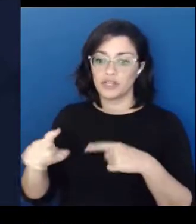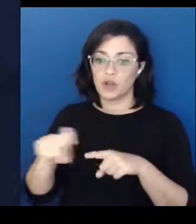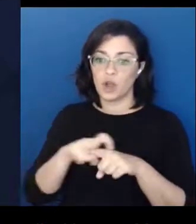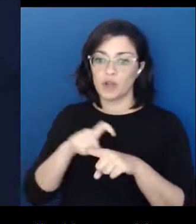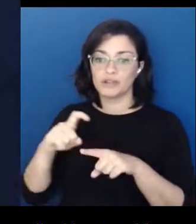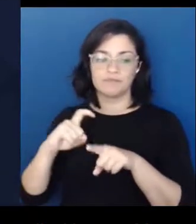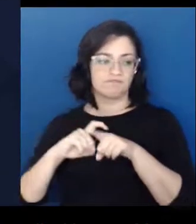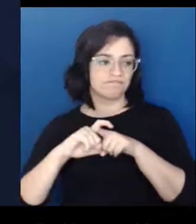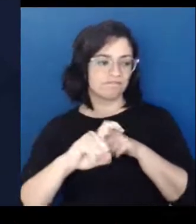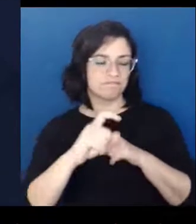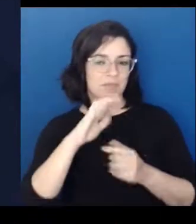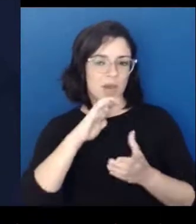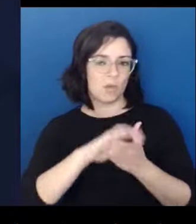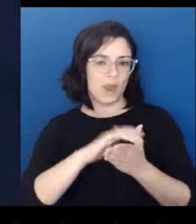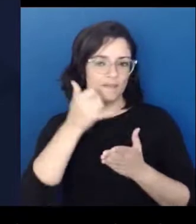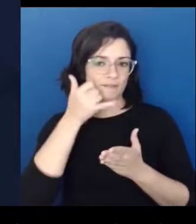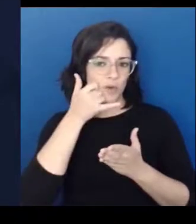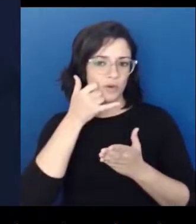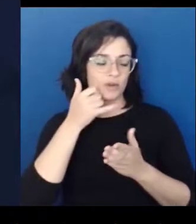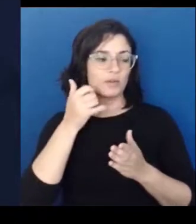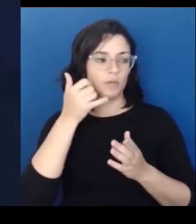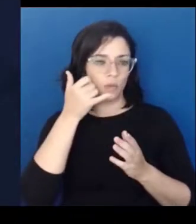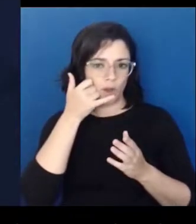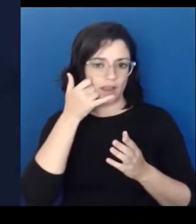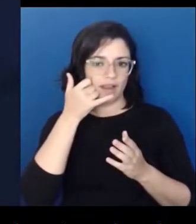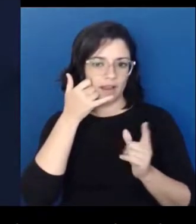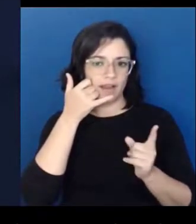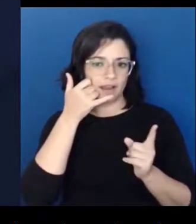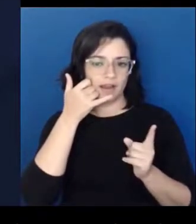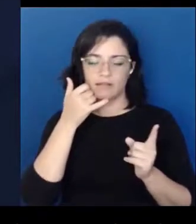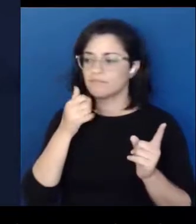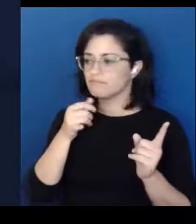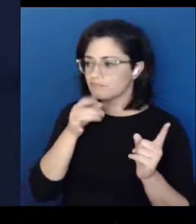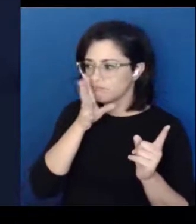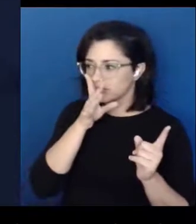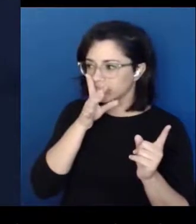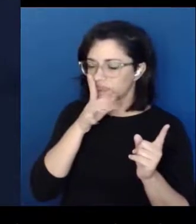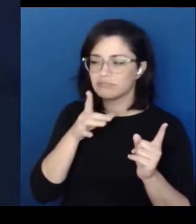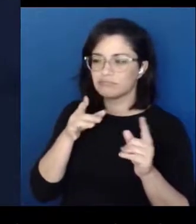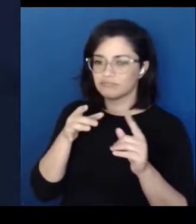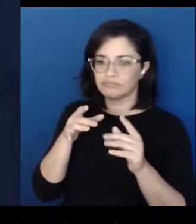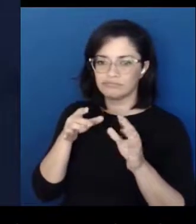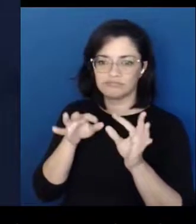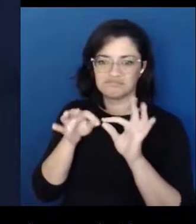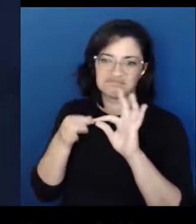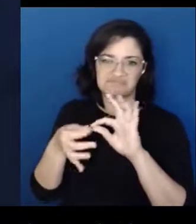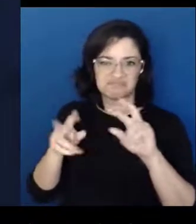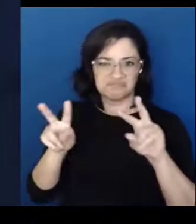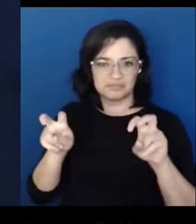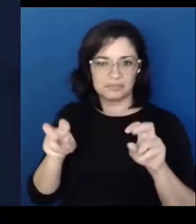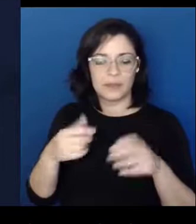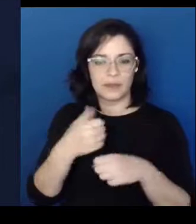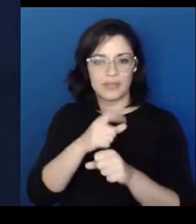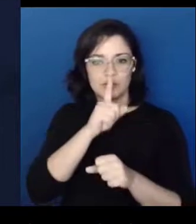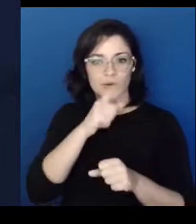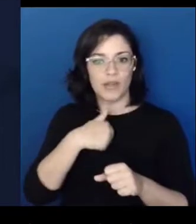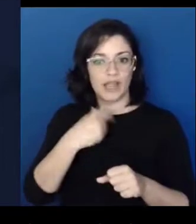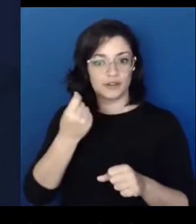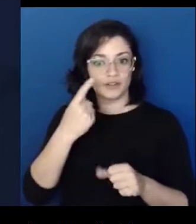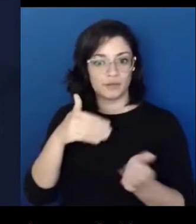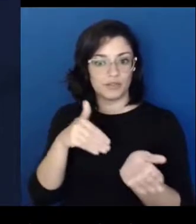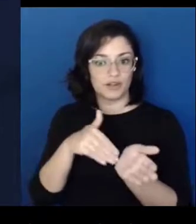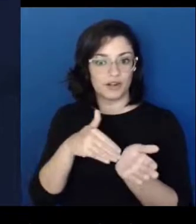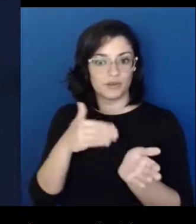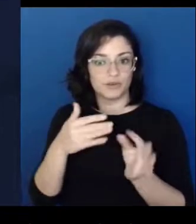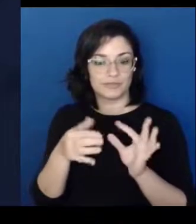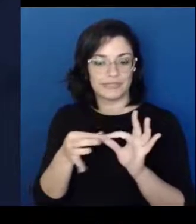my wife would be able to make sure that I understood what the doctor was talking about. And we didn't want to rely on the captioning